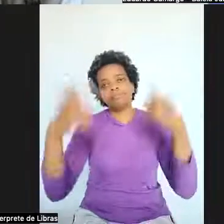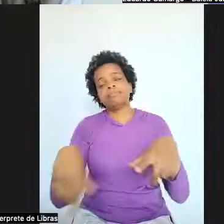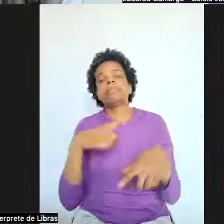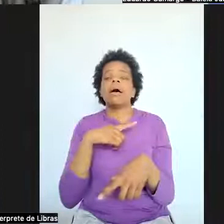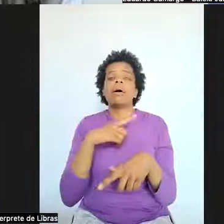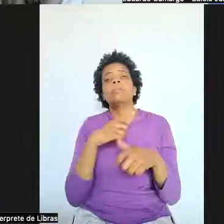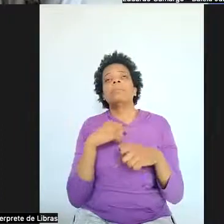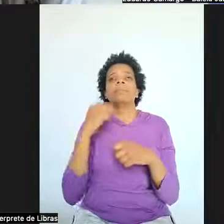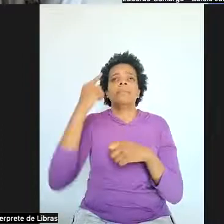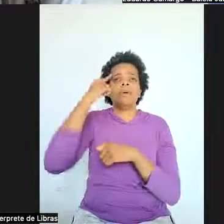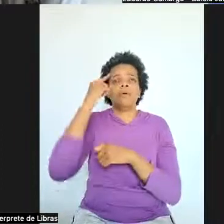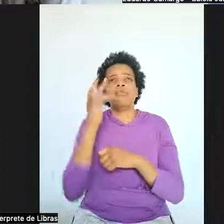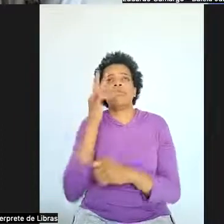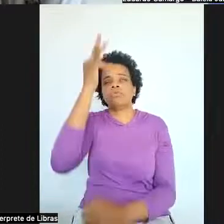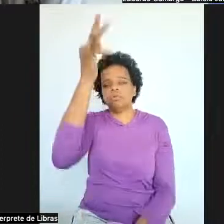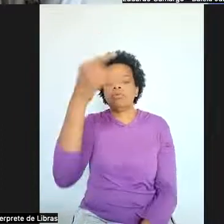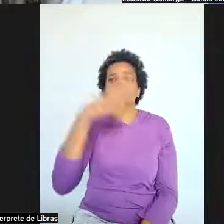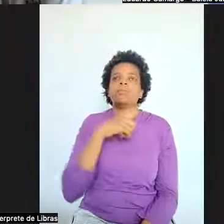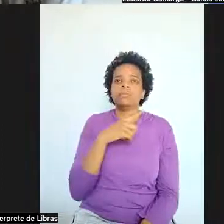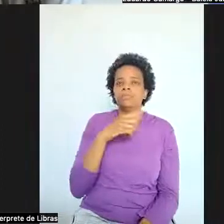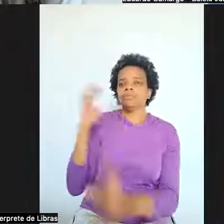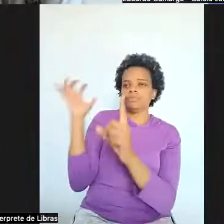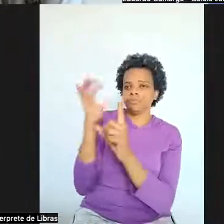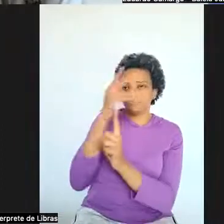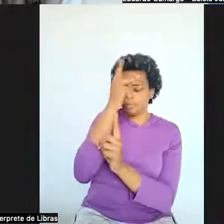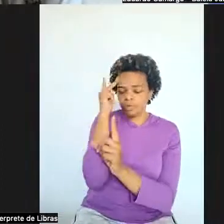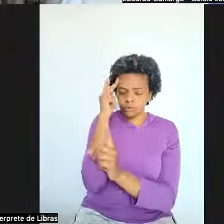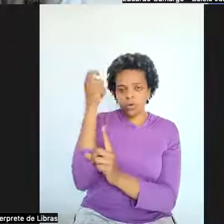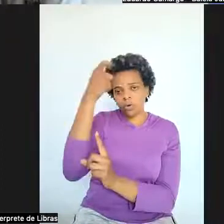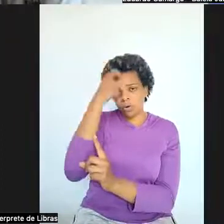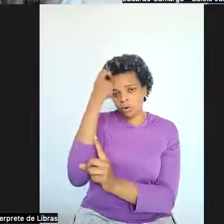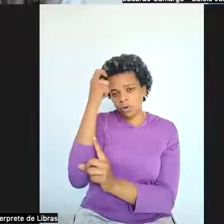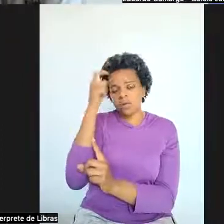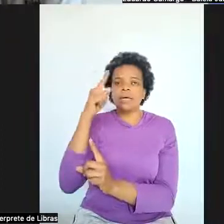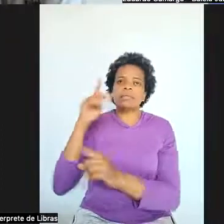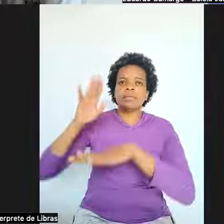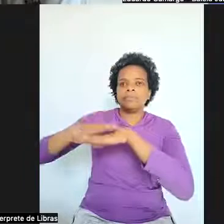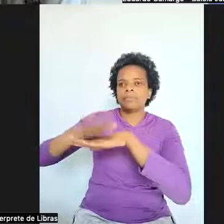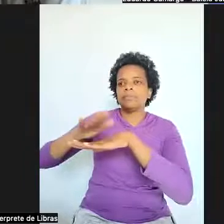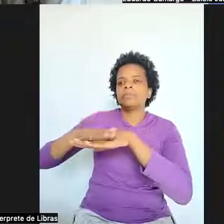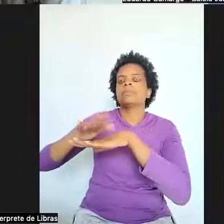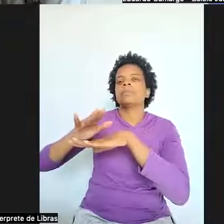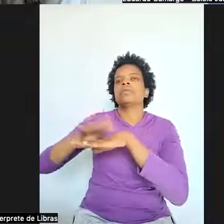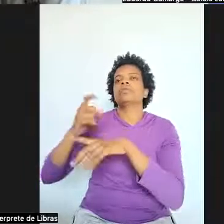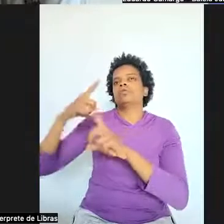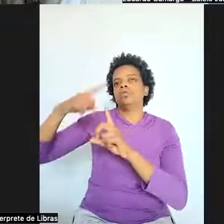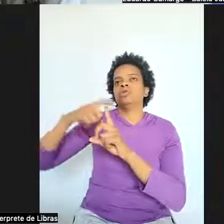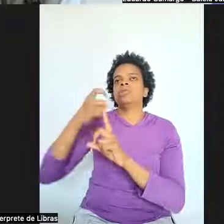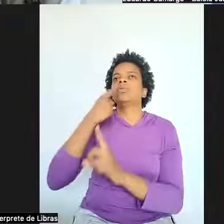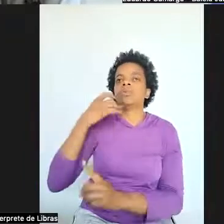that with time, this bigger awareness will come and the species will recover.